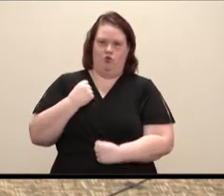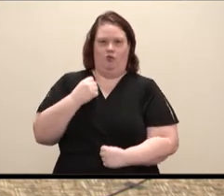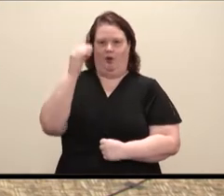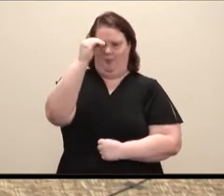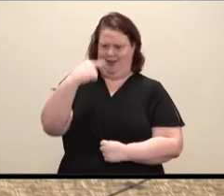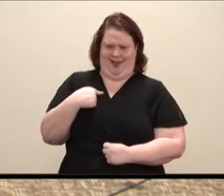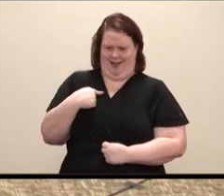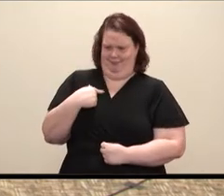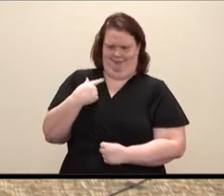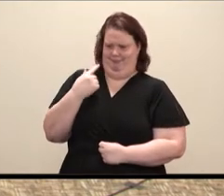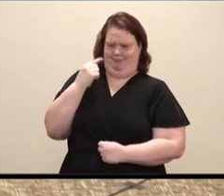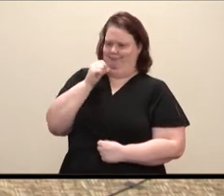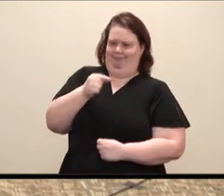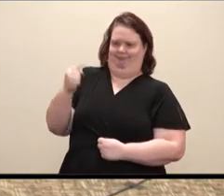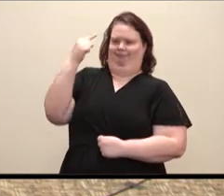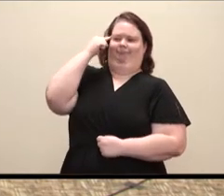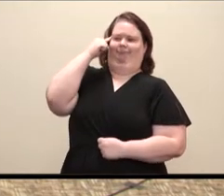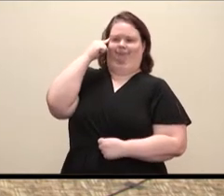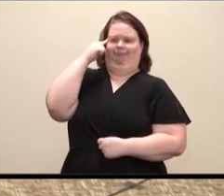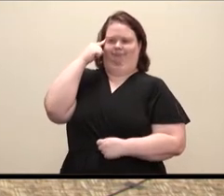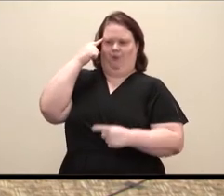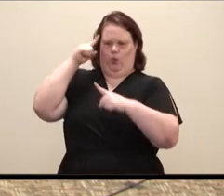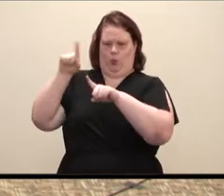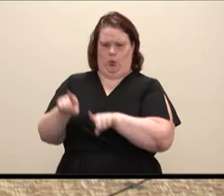So, great.